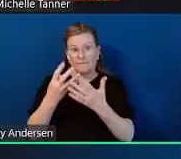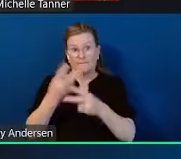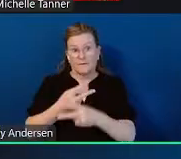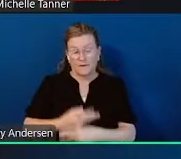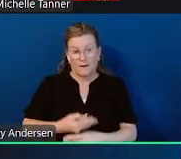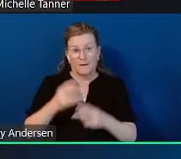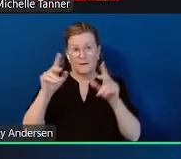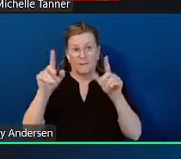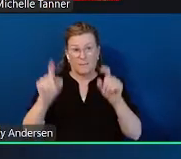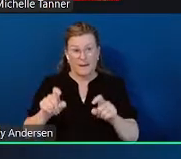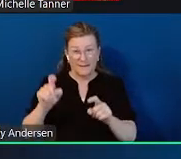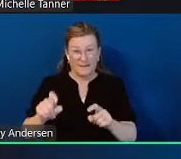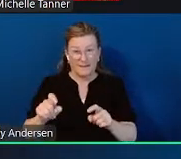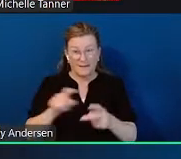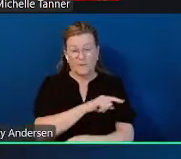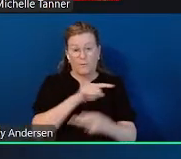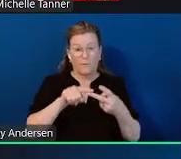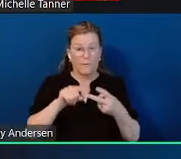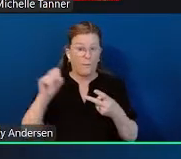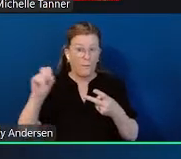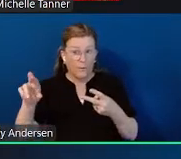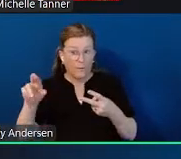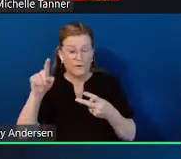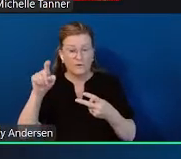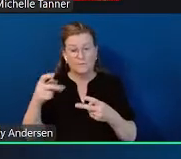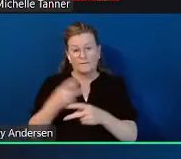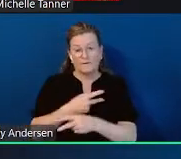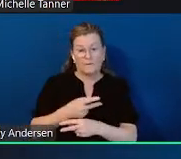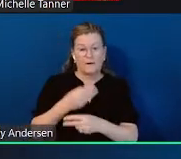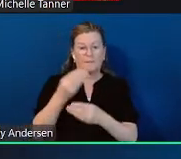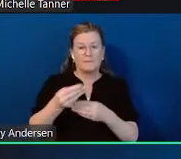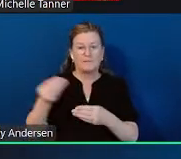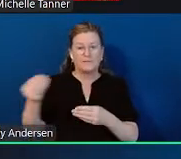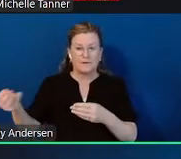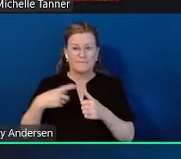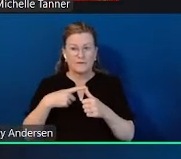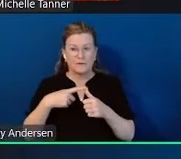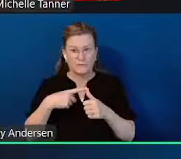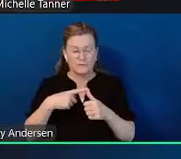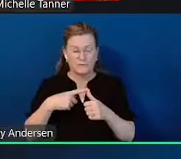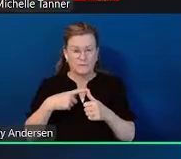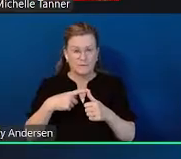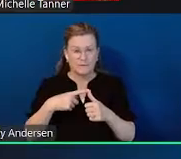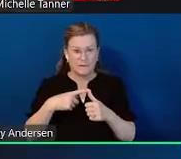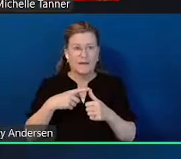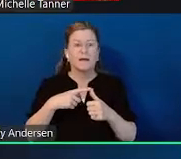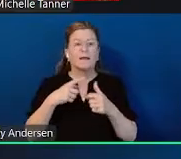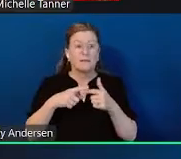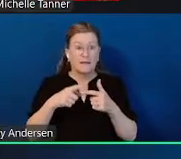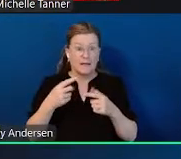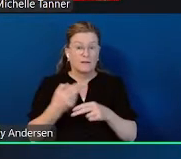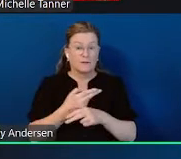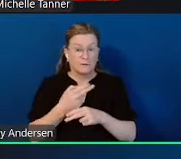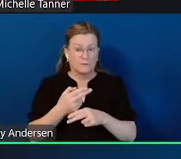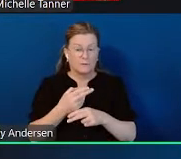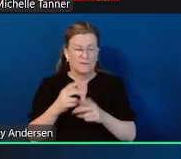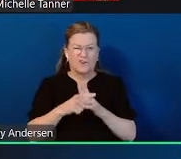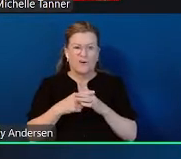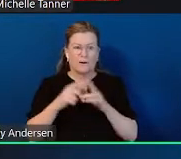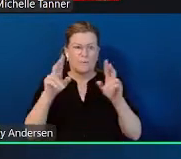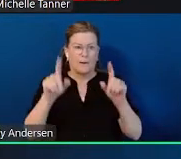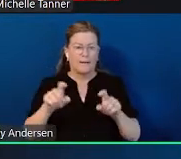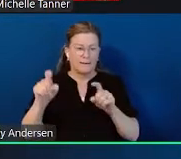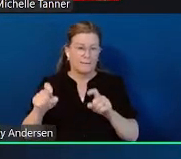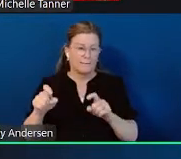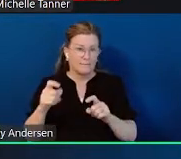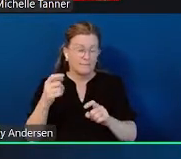pilot? Or two, do we work on fleshing out materials and then start a pilot?